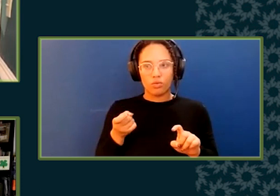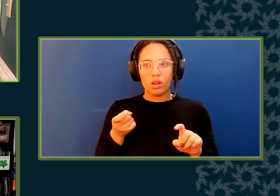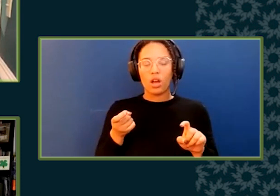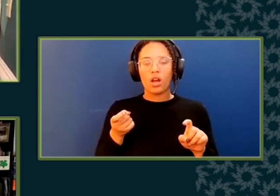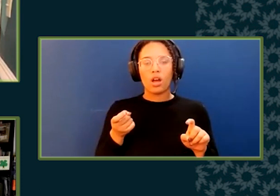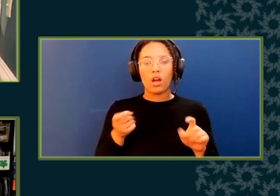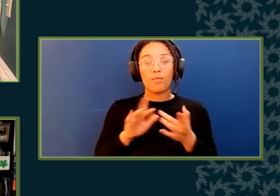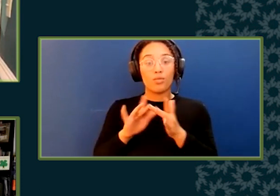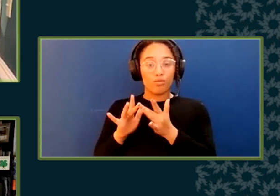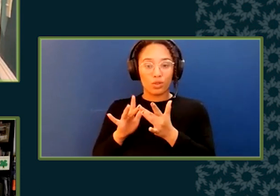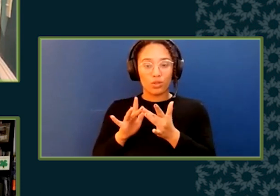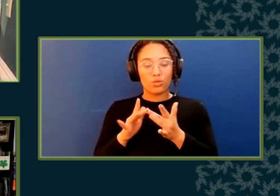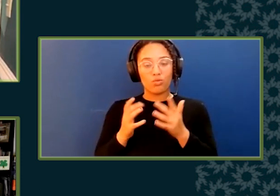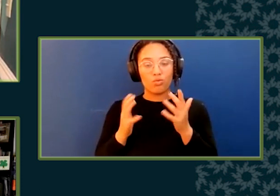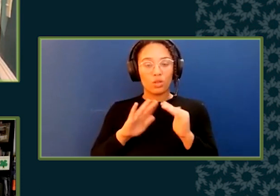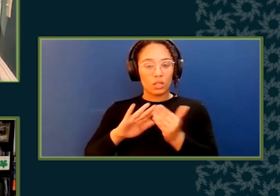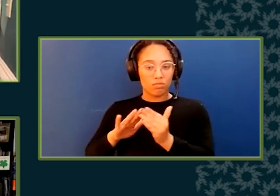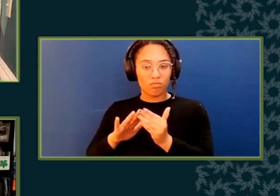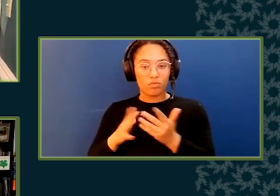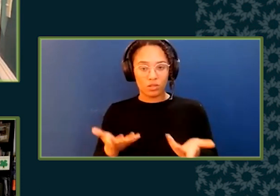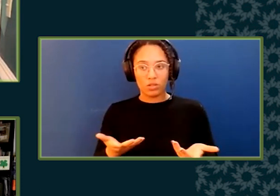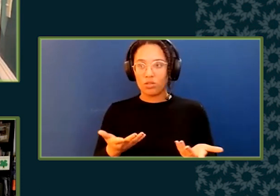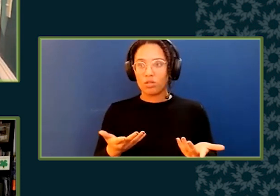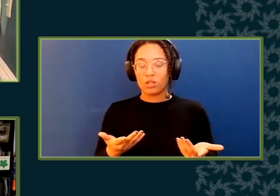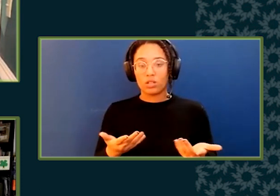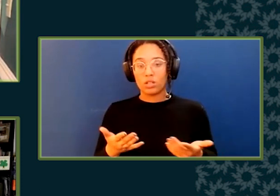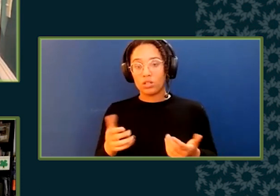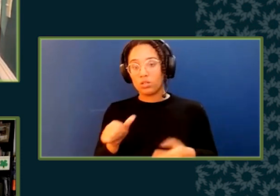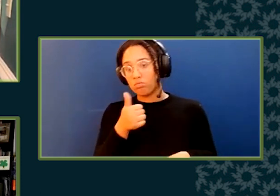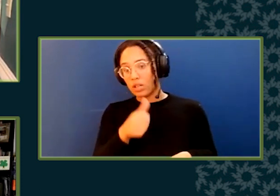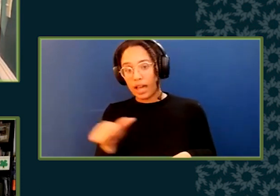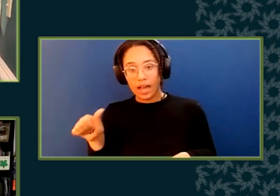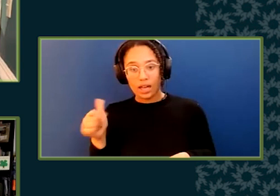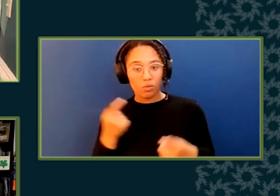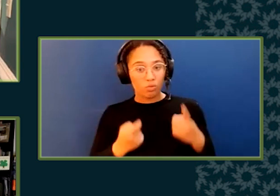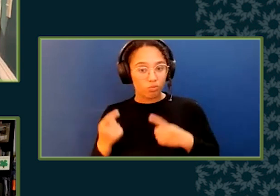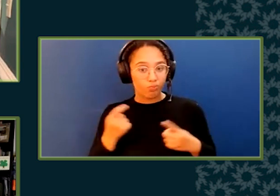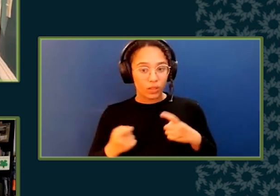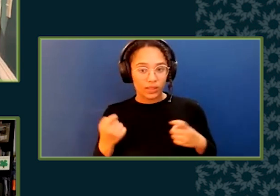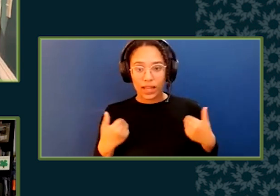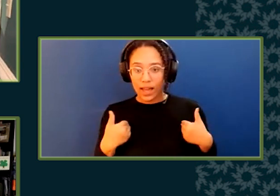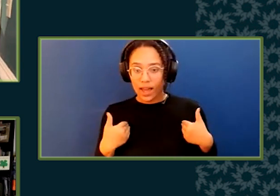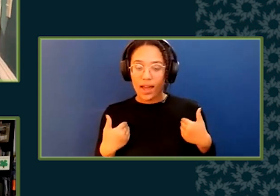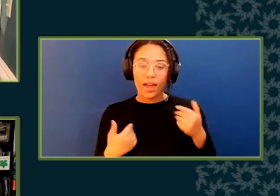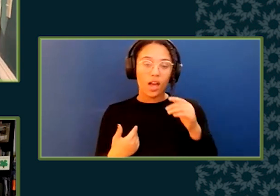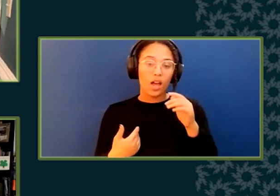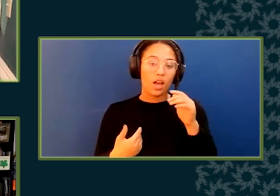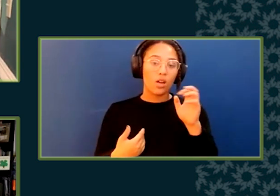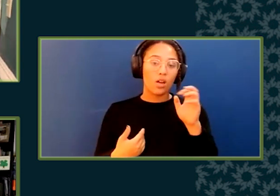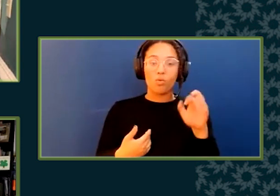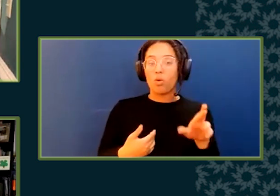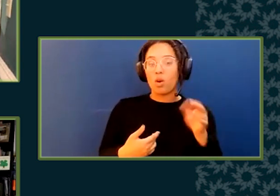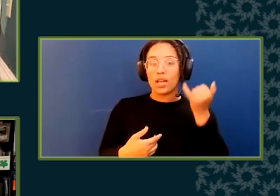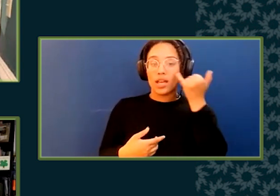virtual community. Okay, are there some already on deck? Or if you want to come off of mute and